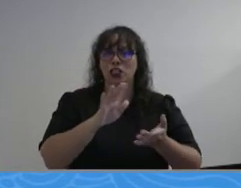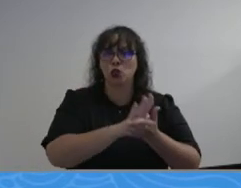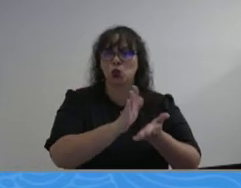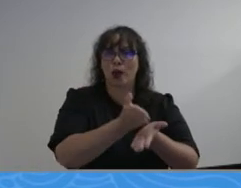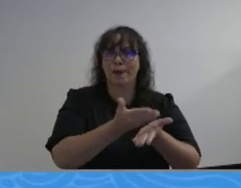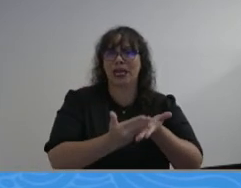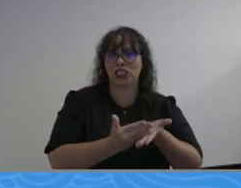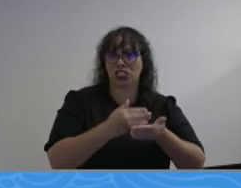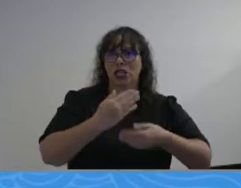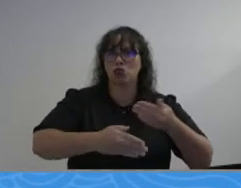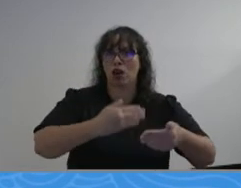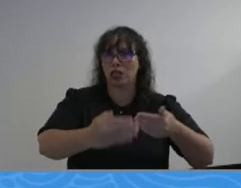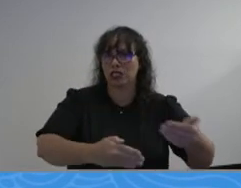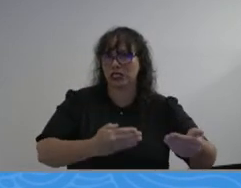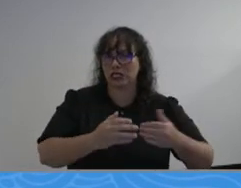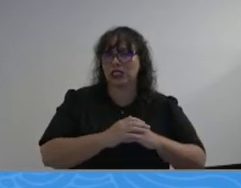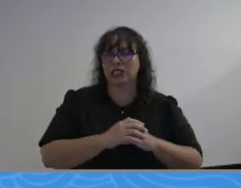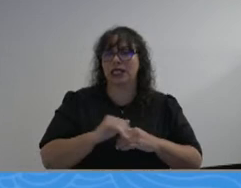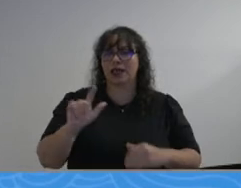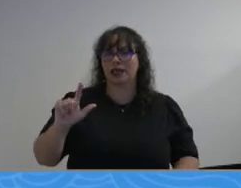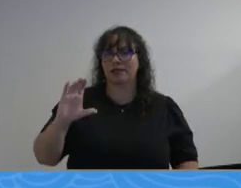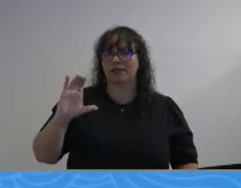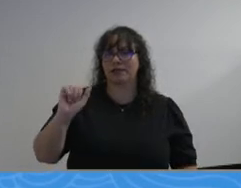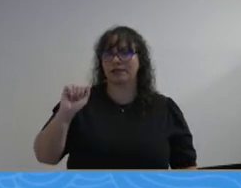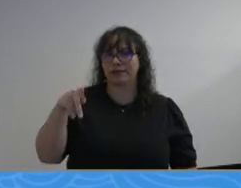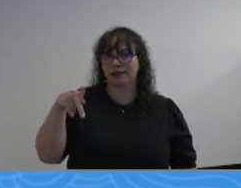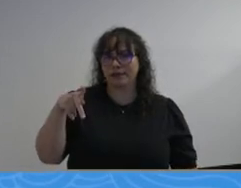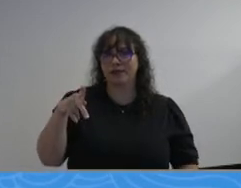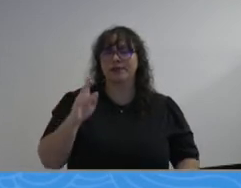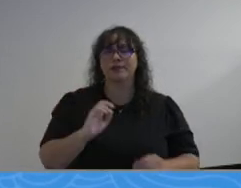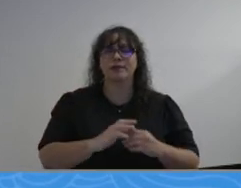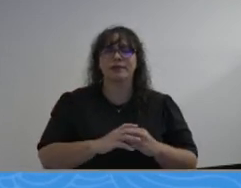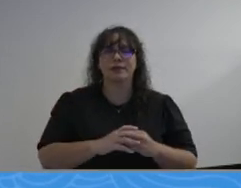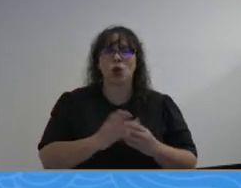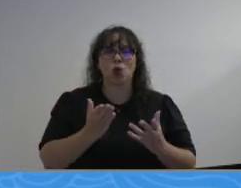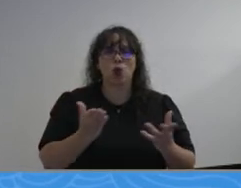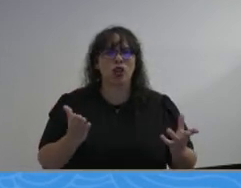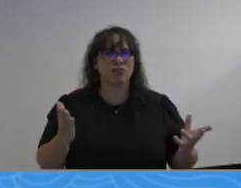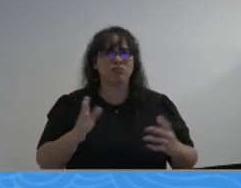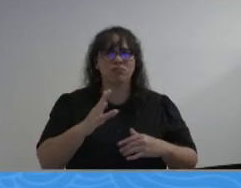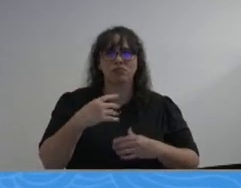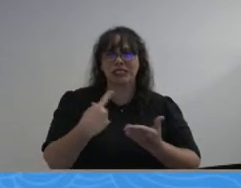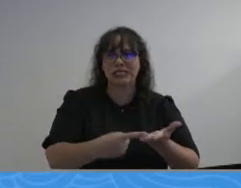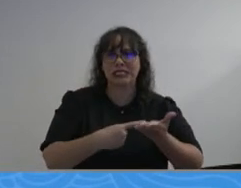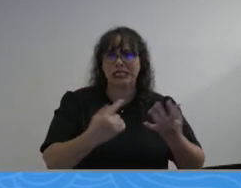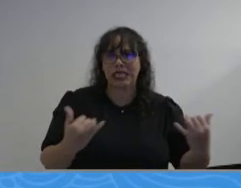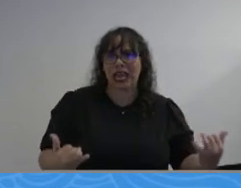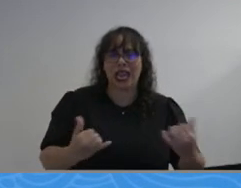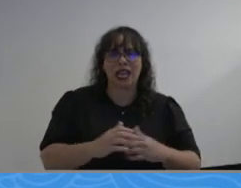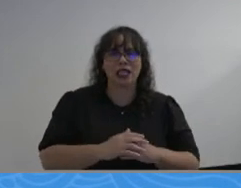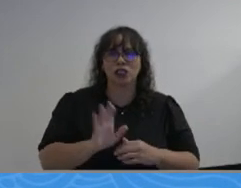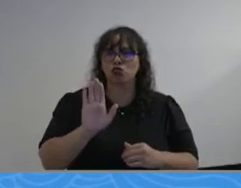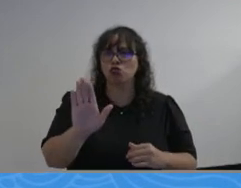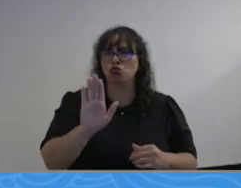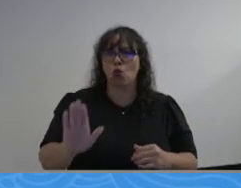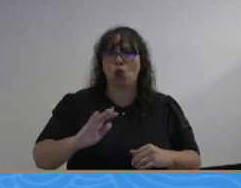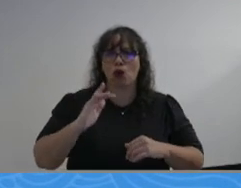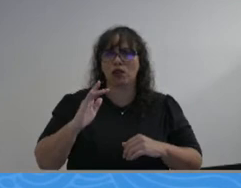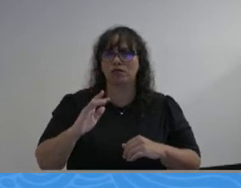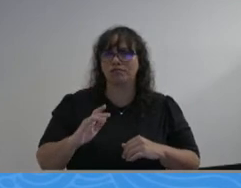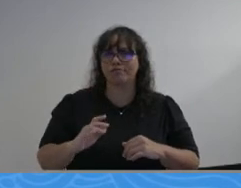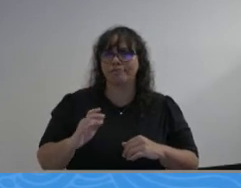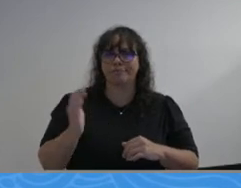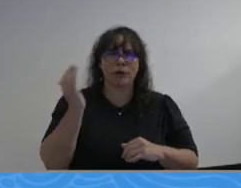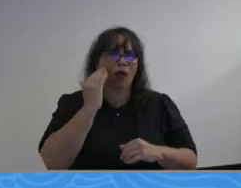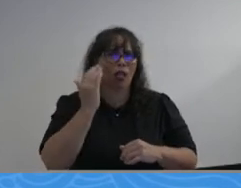budgeting process, things like the local control accountability plan, the things that we're talking about today? What is your availability with